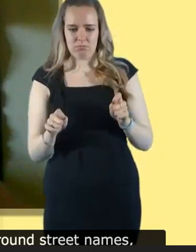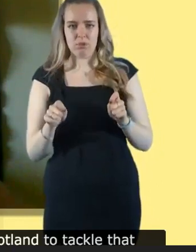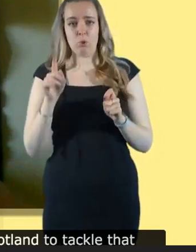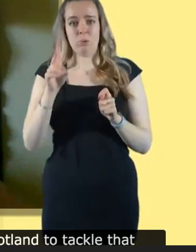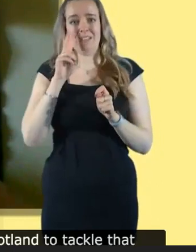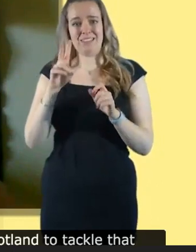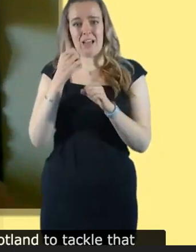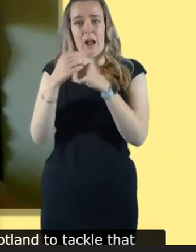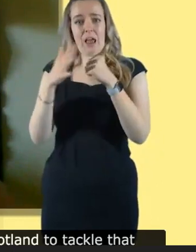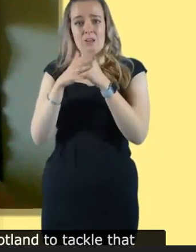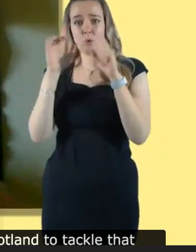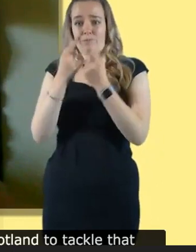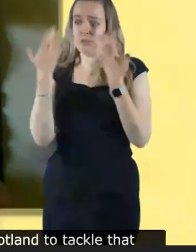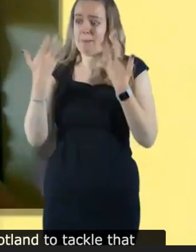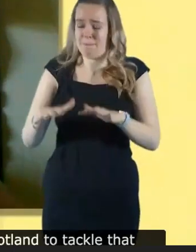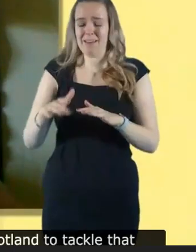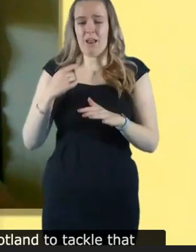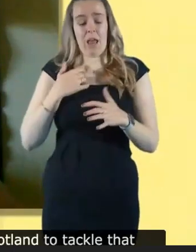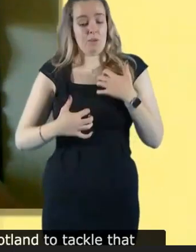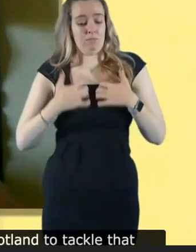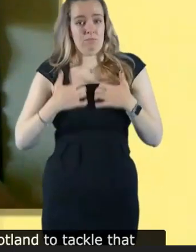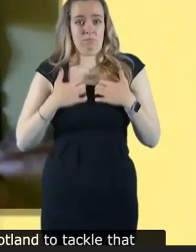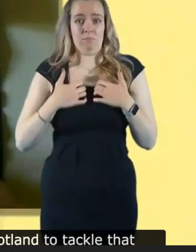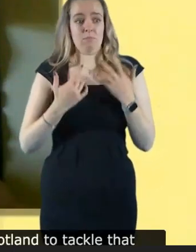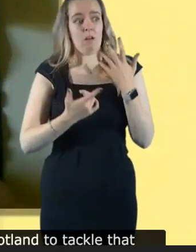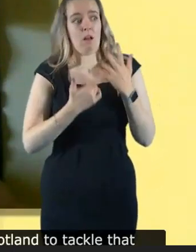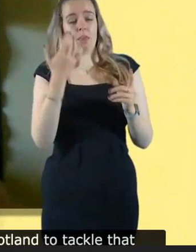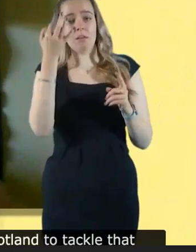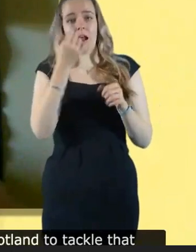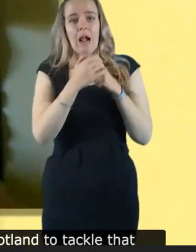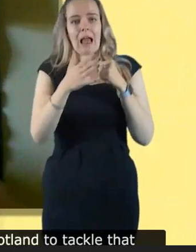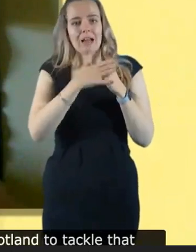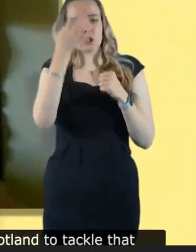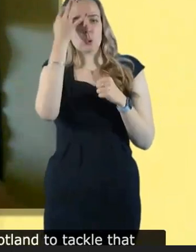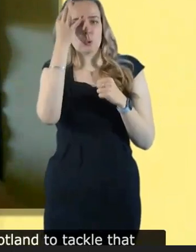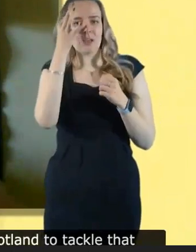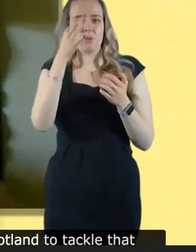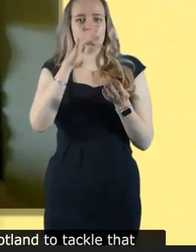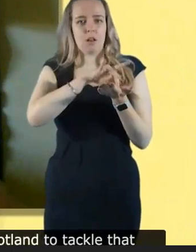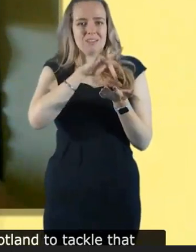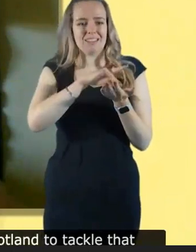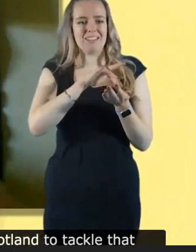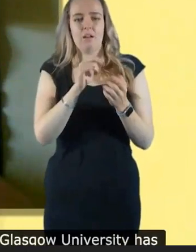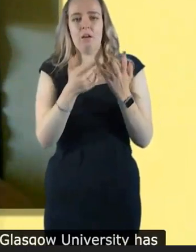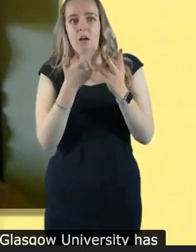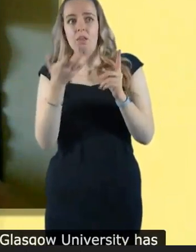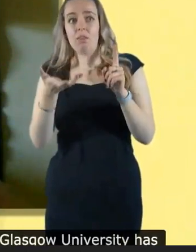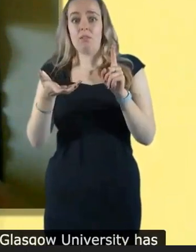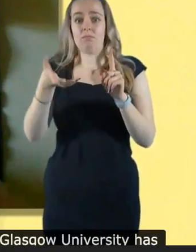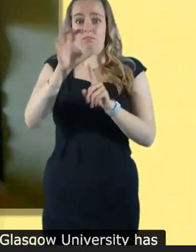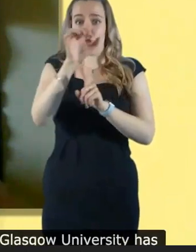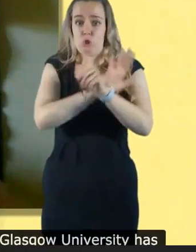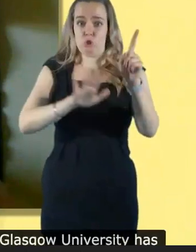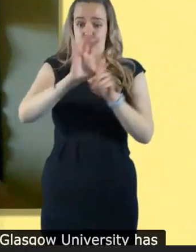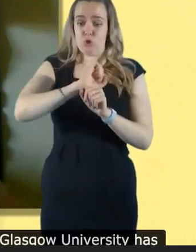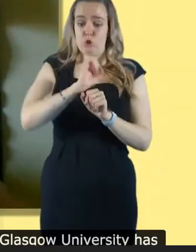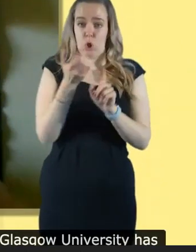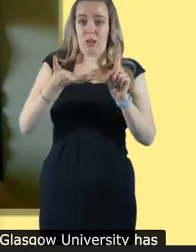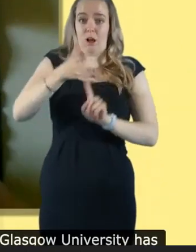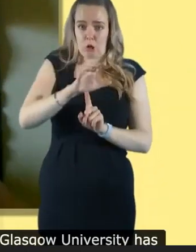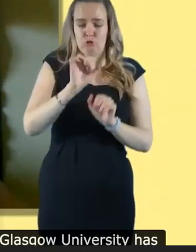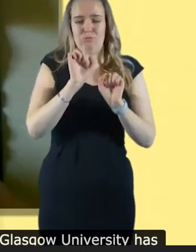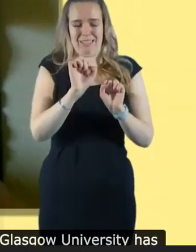done. I look forward to the time when Glasgow City Council and the country and Scotland as a country, having fessed up to that past, is